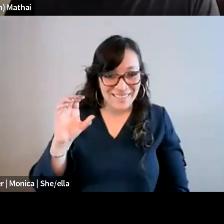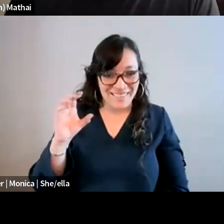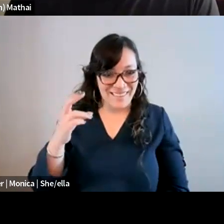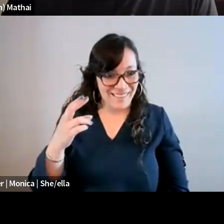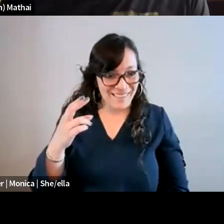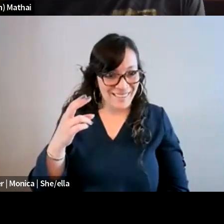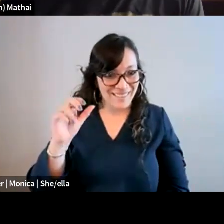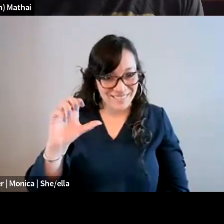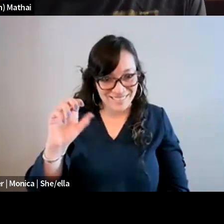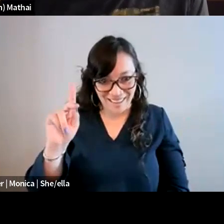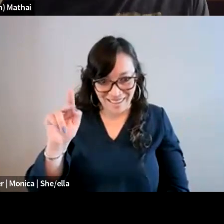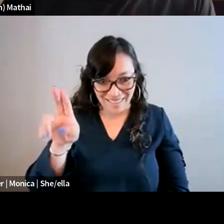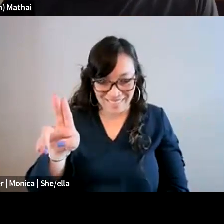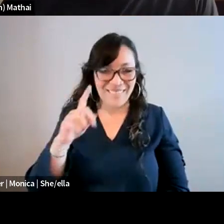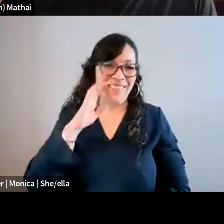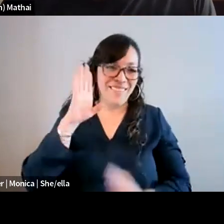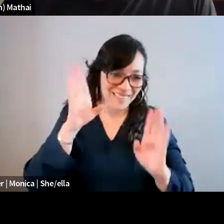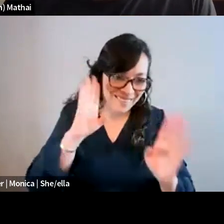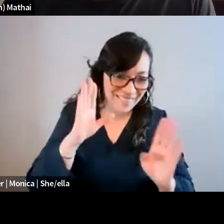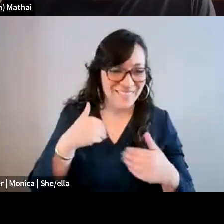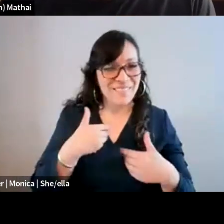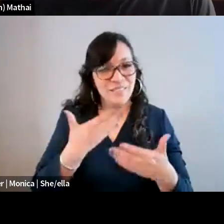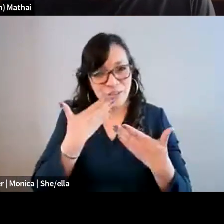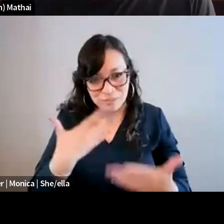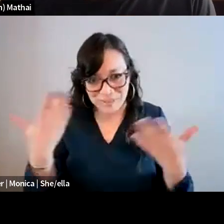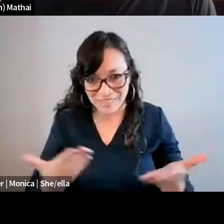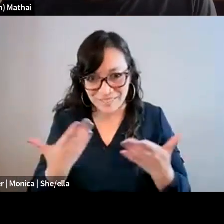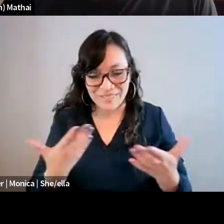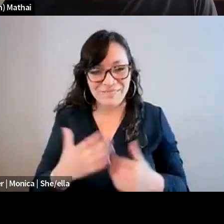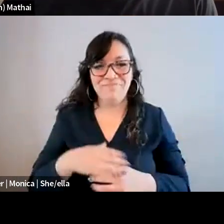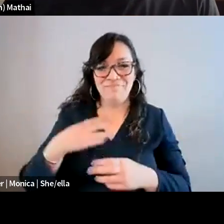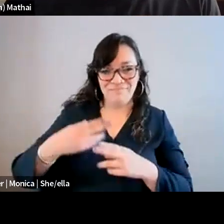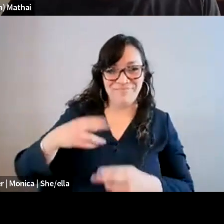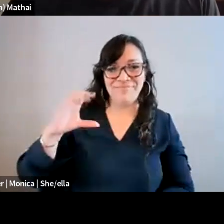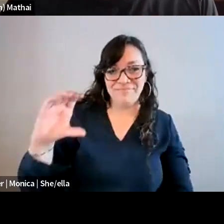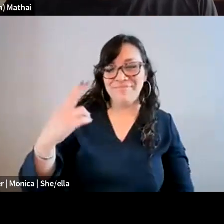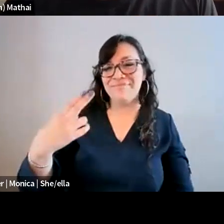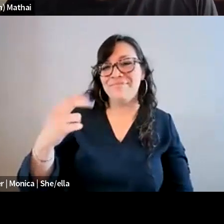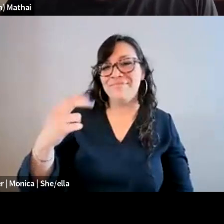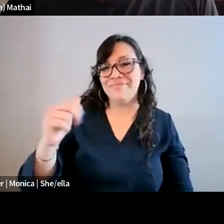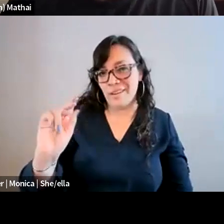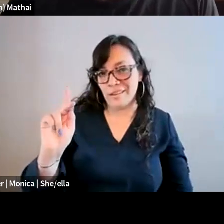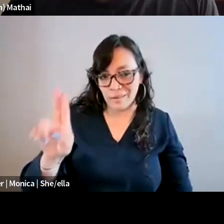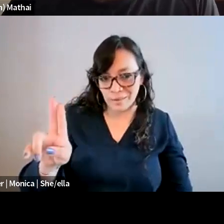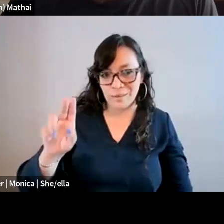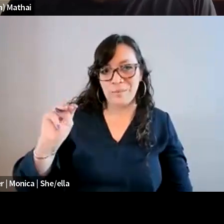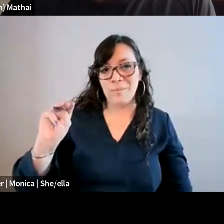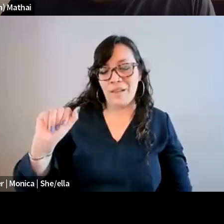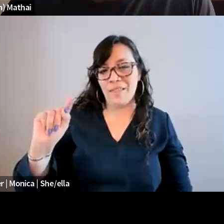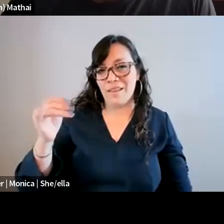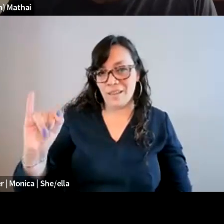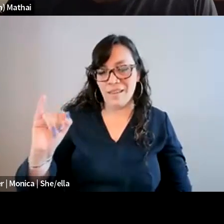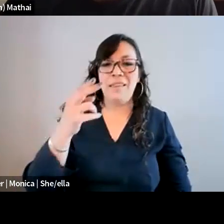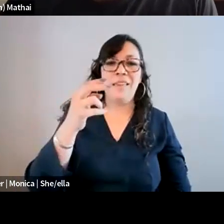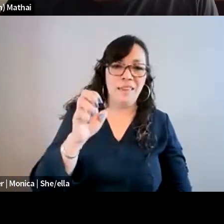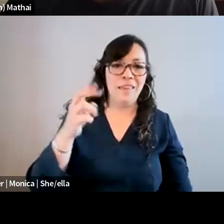Thank you, Tatyana. Hi, everyone. It's good to be here. My name is Chaku Mathai, he, him, his